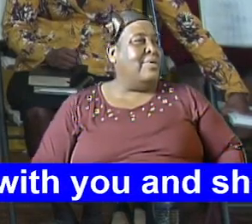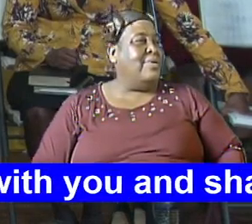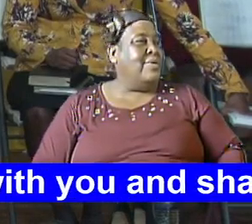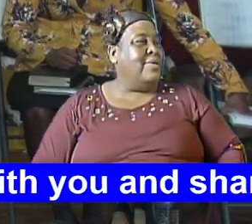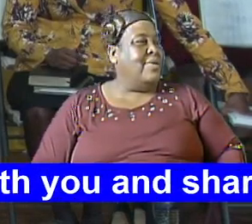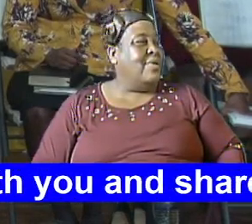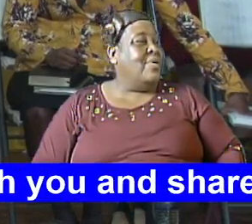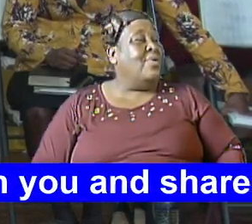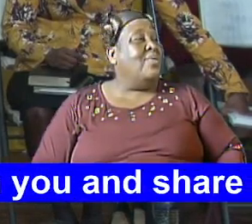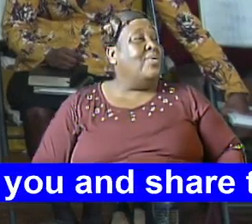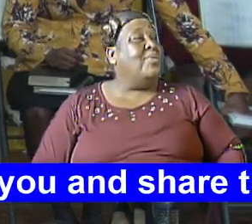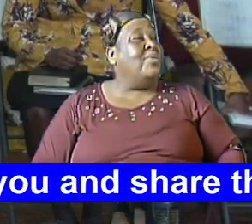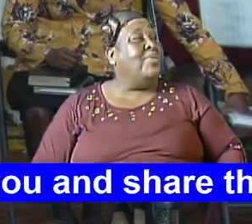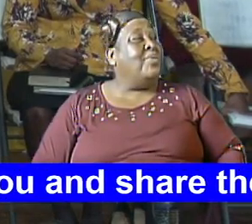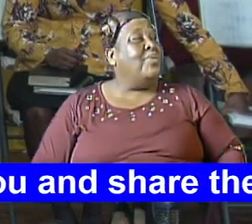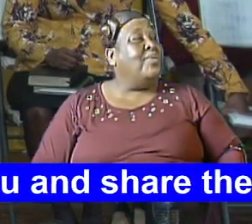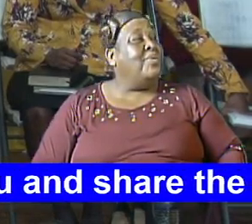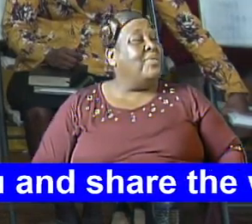right?